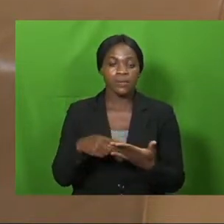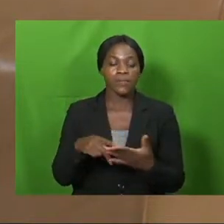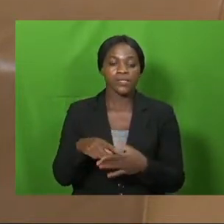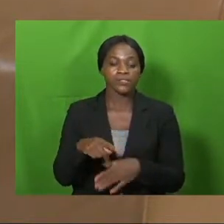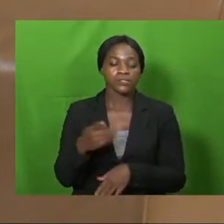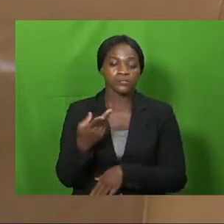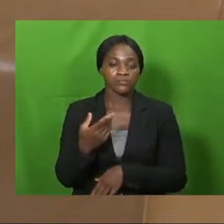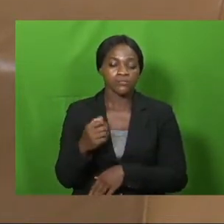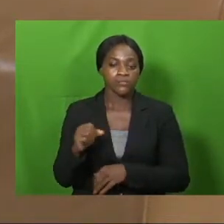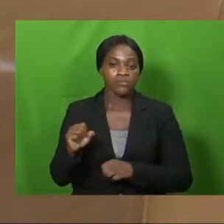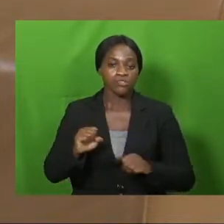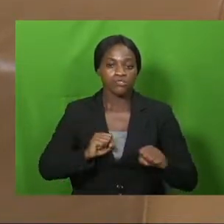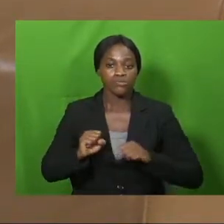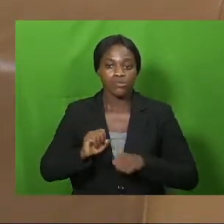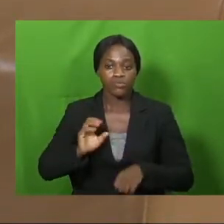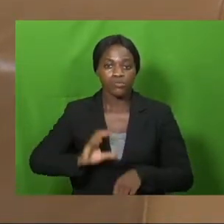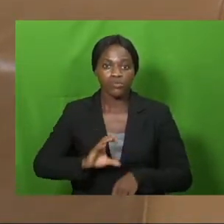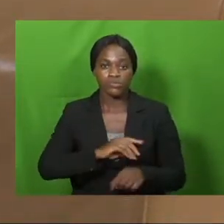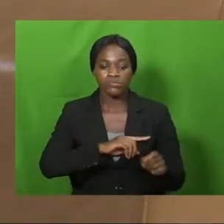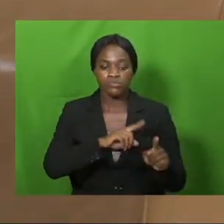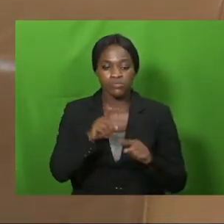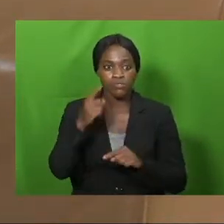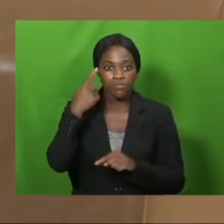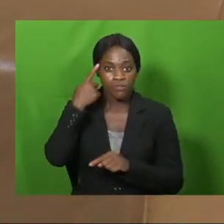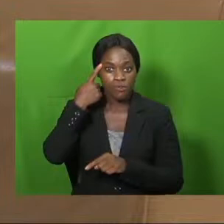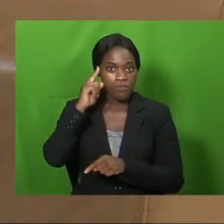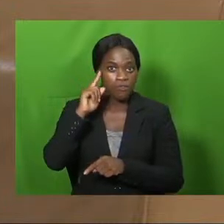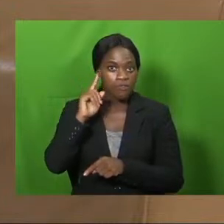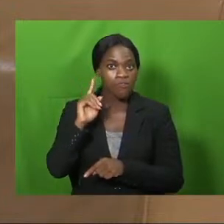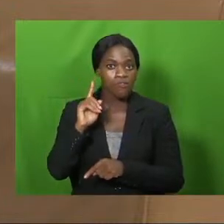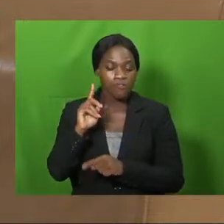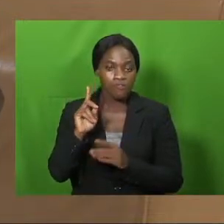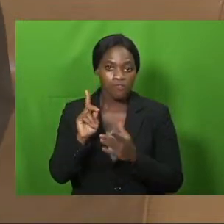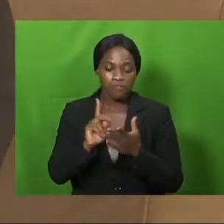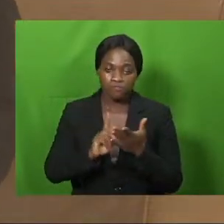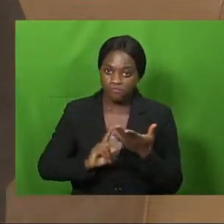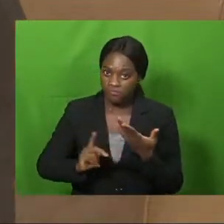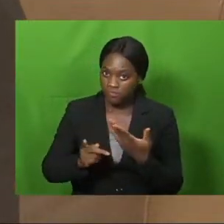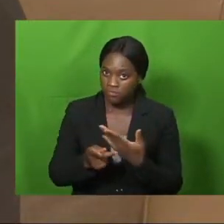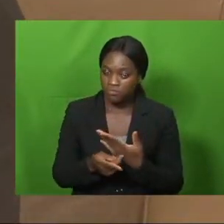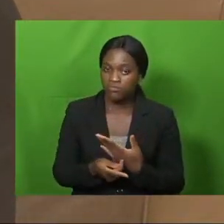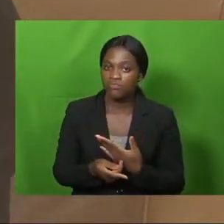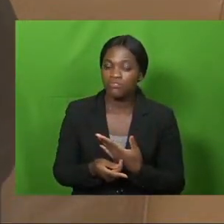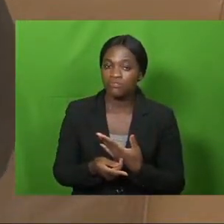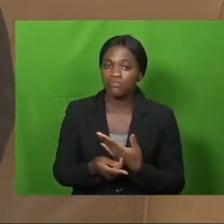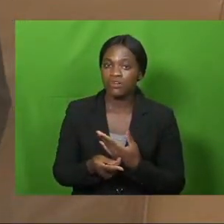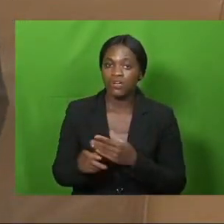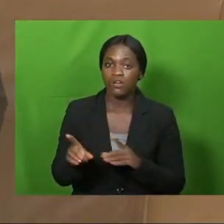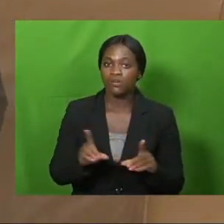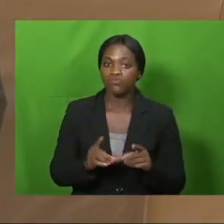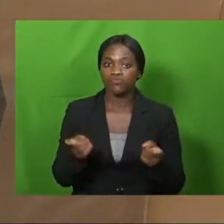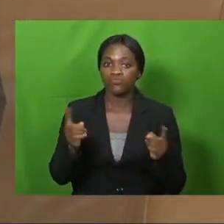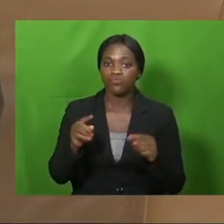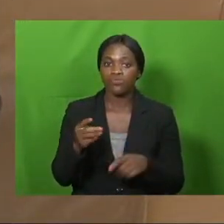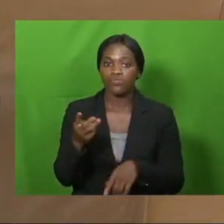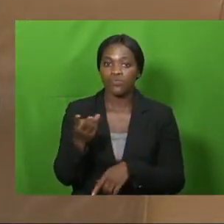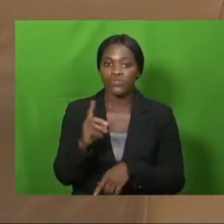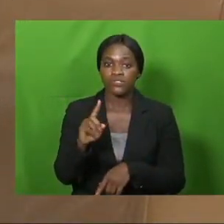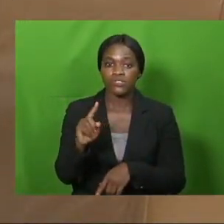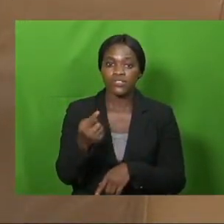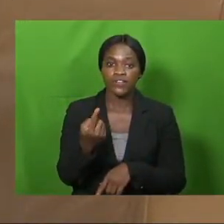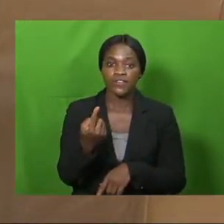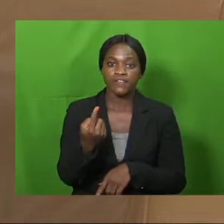attended the program that was held on Wednesday, 1st March